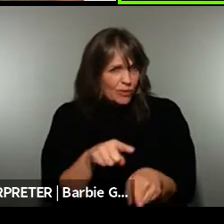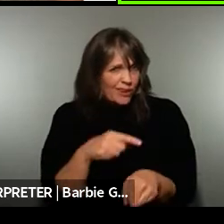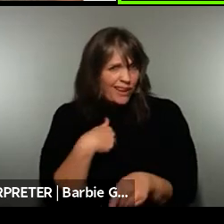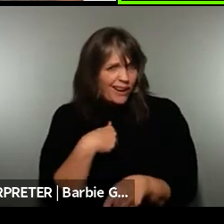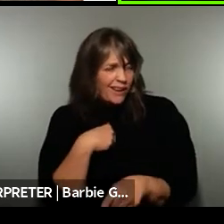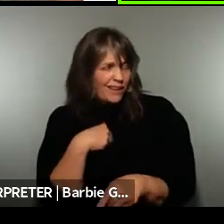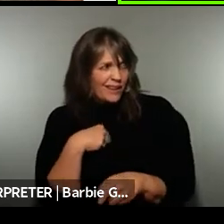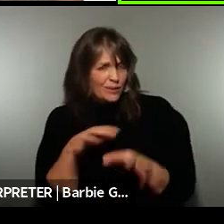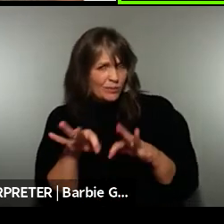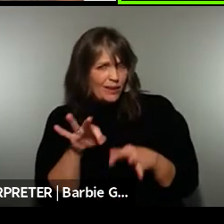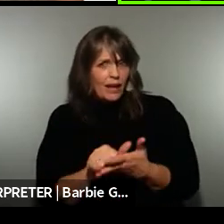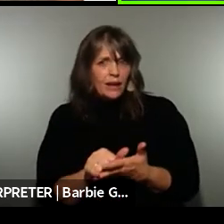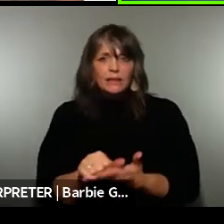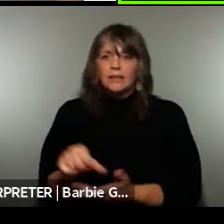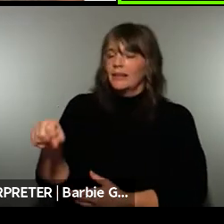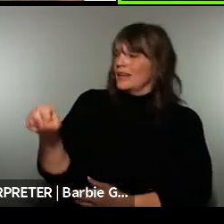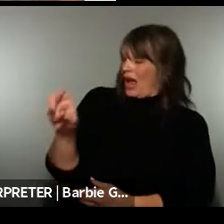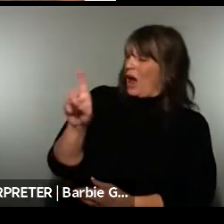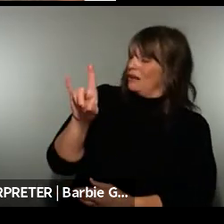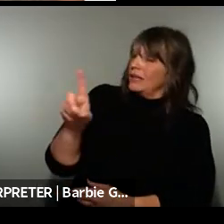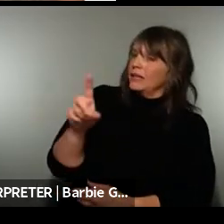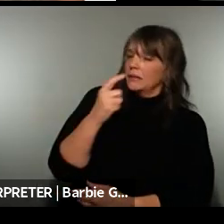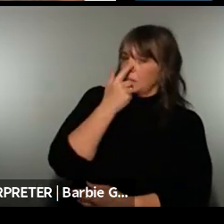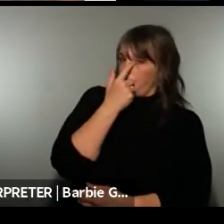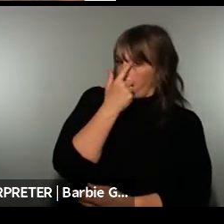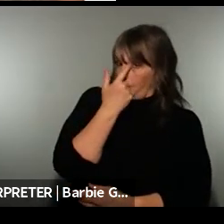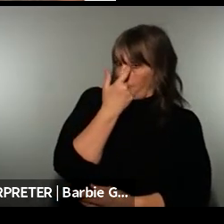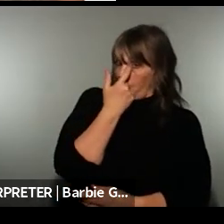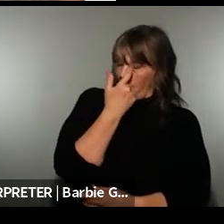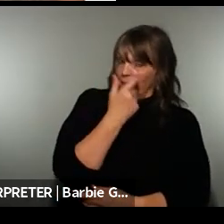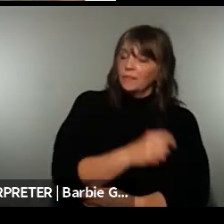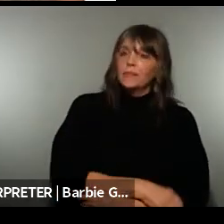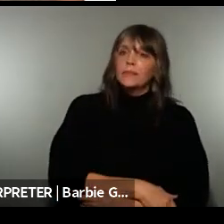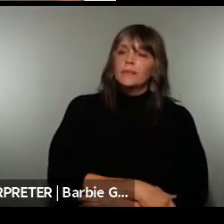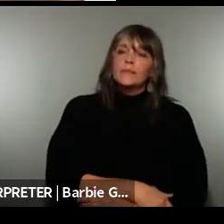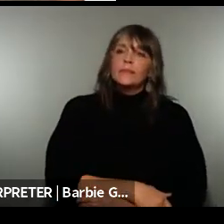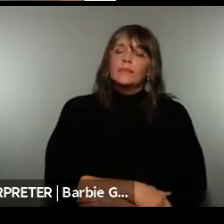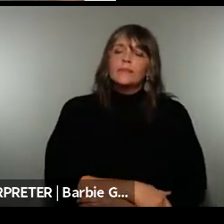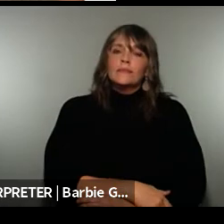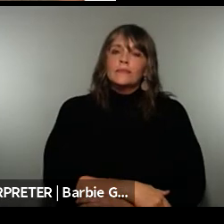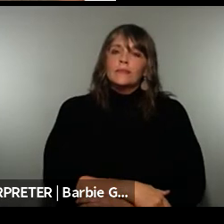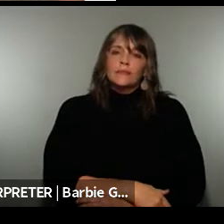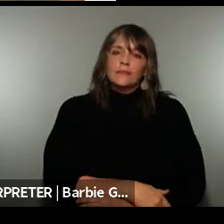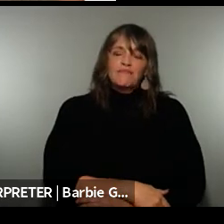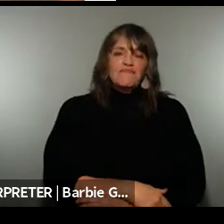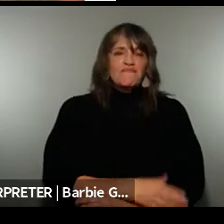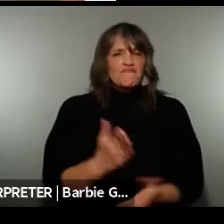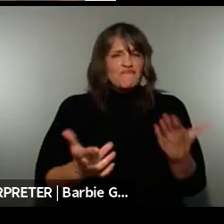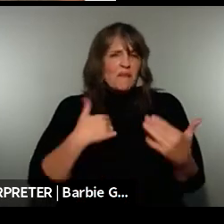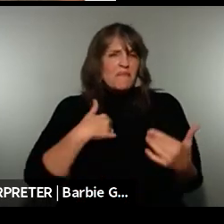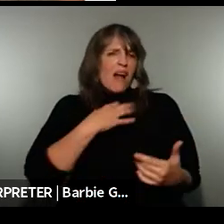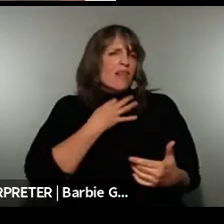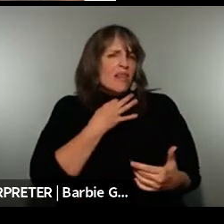Yes, I think you did. Well, and I guess I'm curious, and maybe either one of you can do it or I can do it, we'll